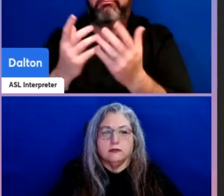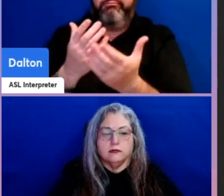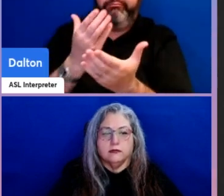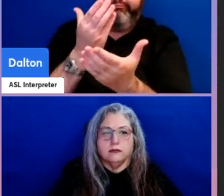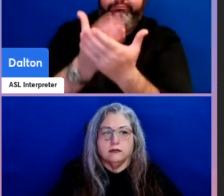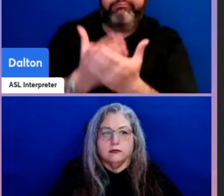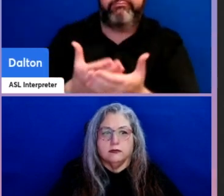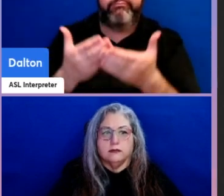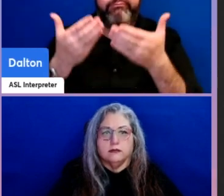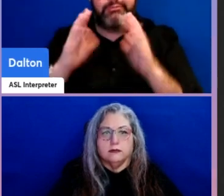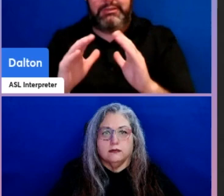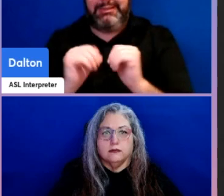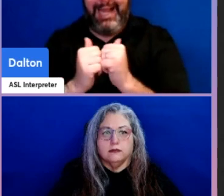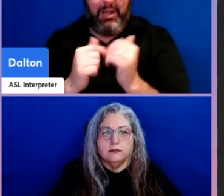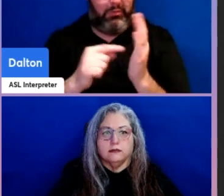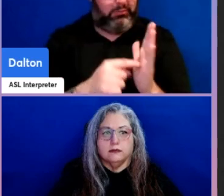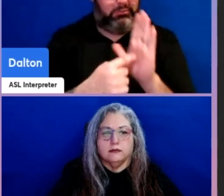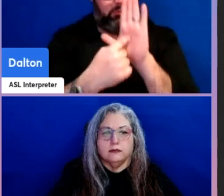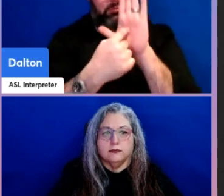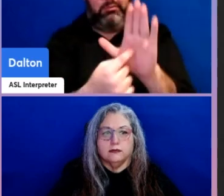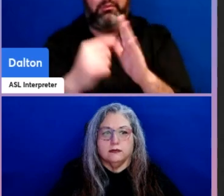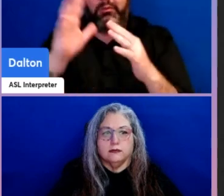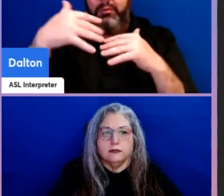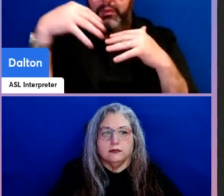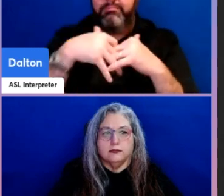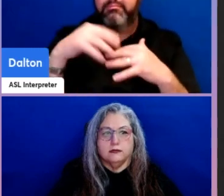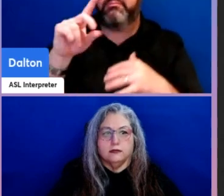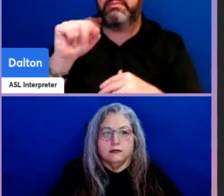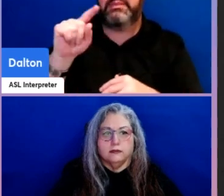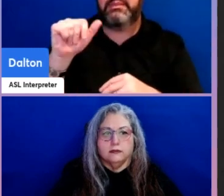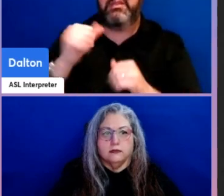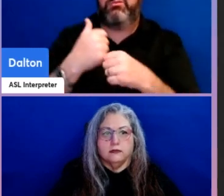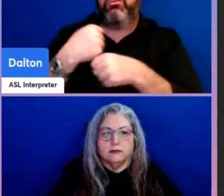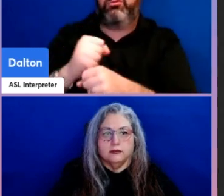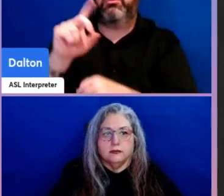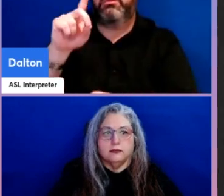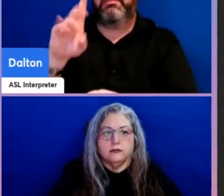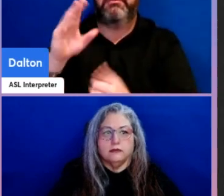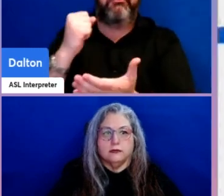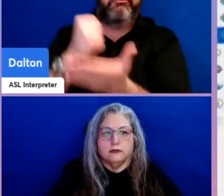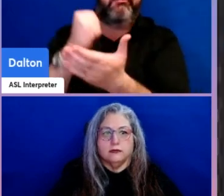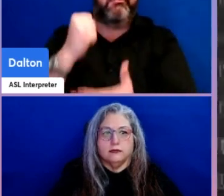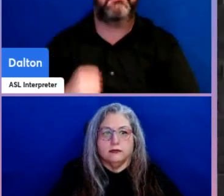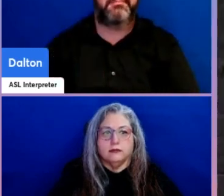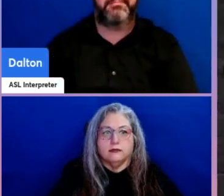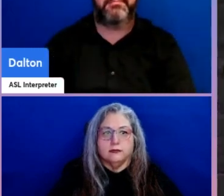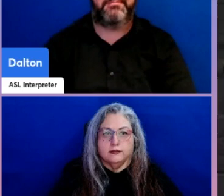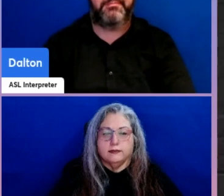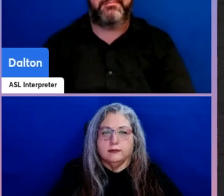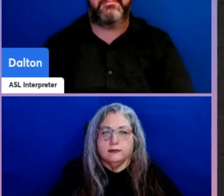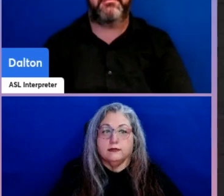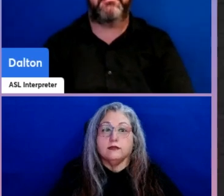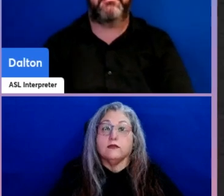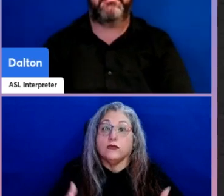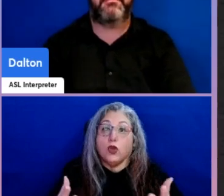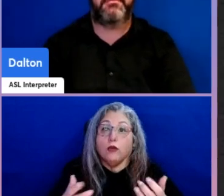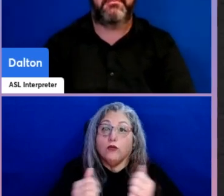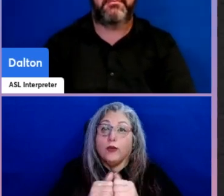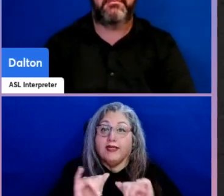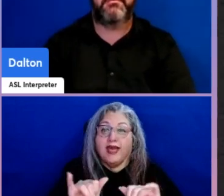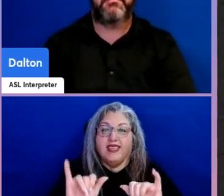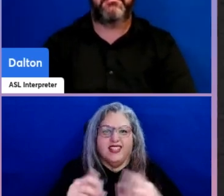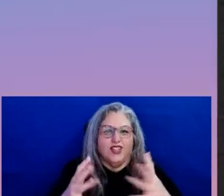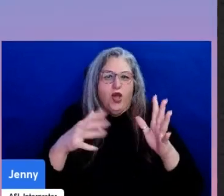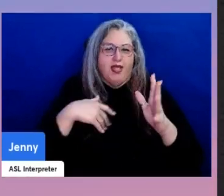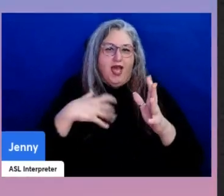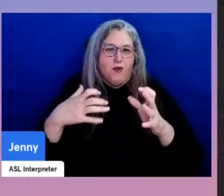method of here's how we are encrypting data, here's how we're generating database credentials. So with that, that's kind of all I wanted to cover